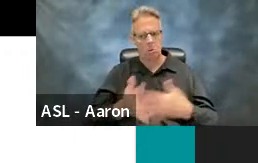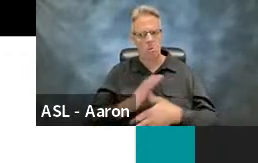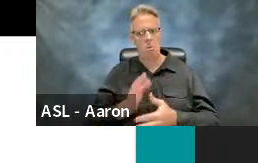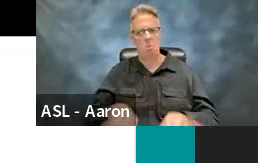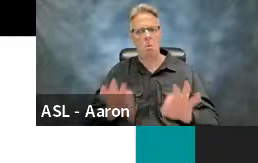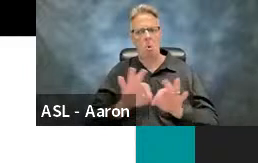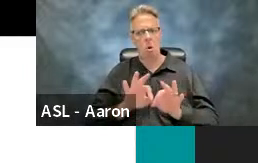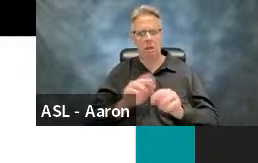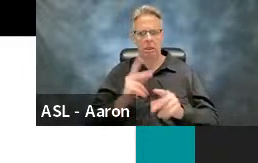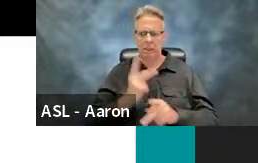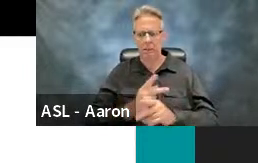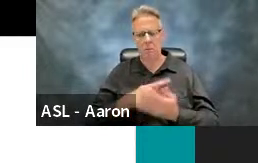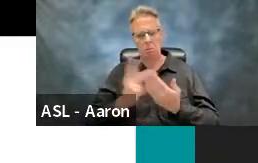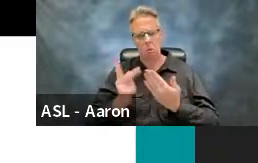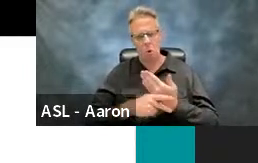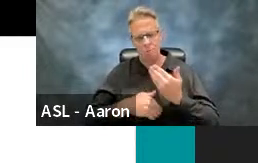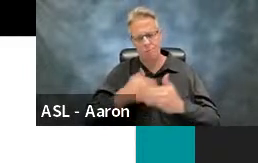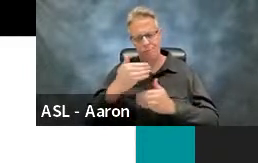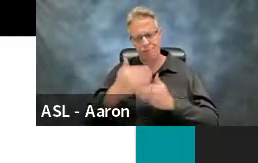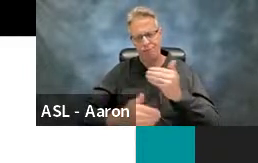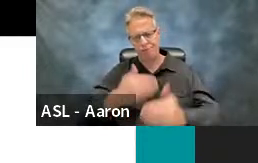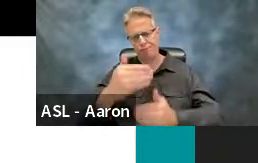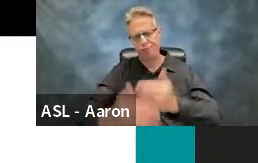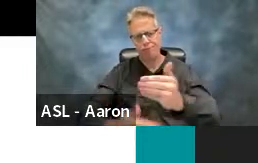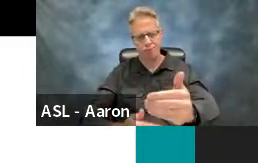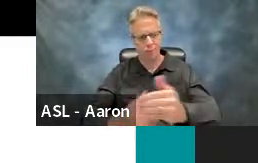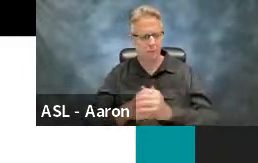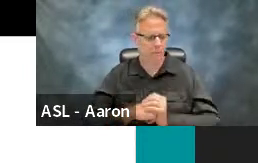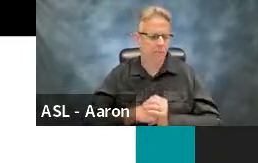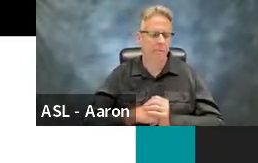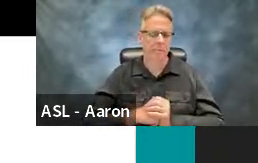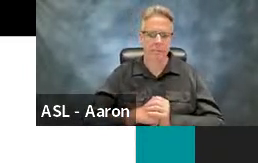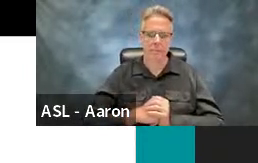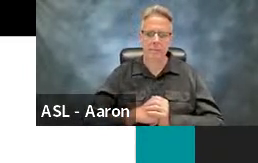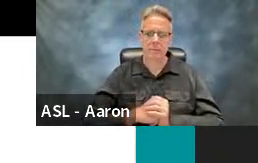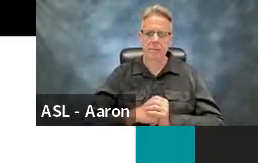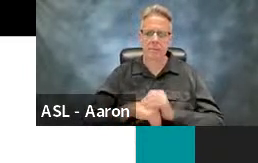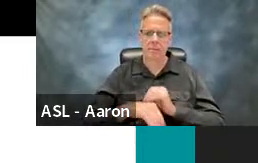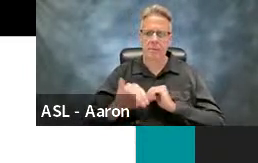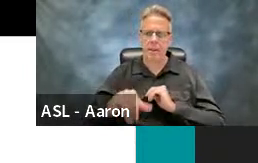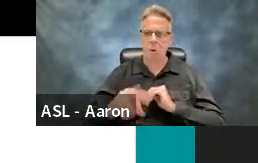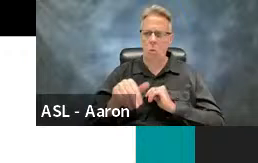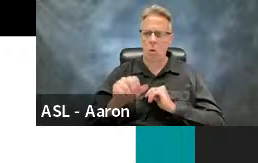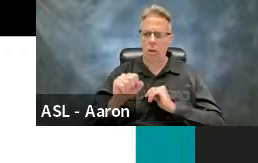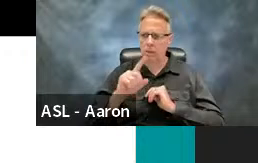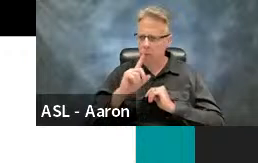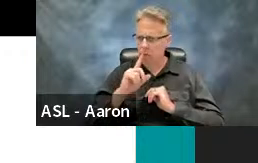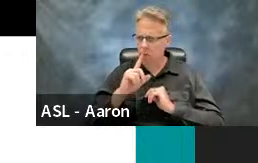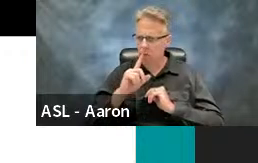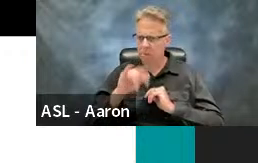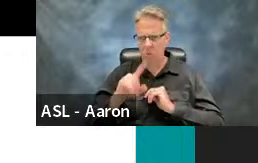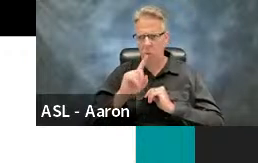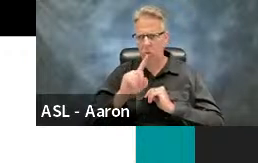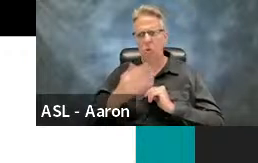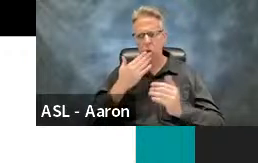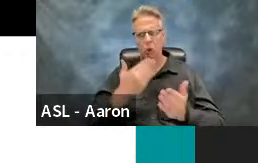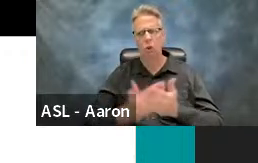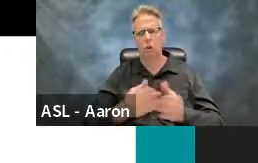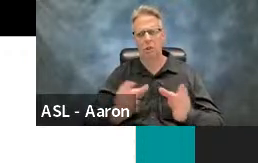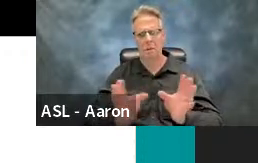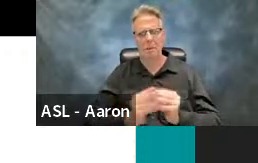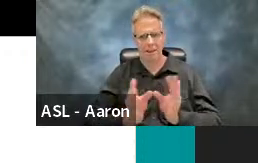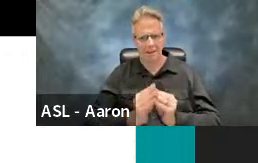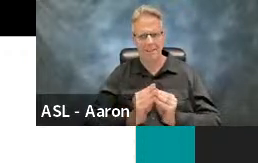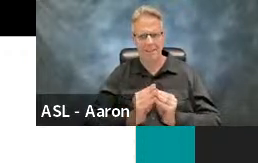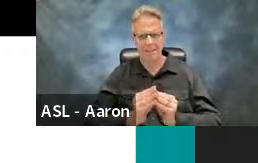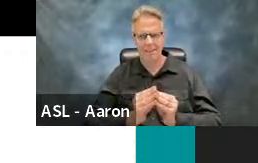program marching forward. So that was a very good meeting. Yeah, as a matter of fact,